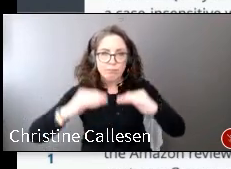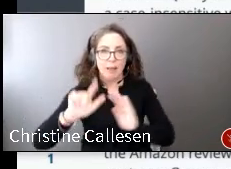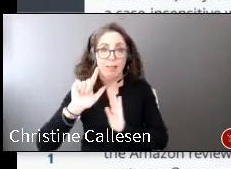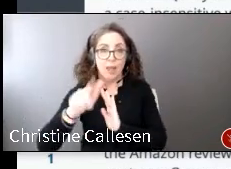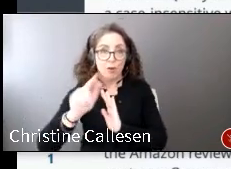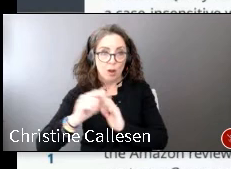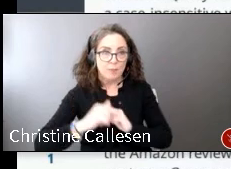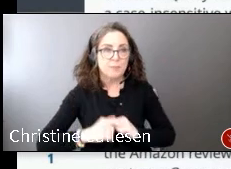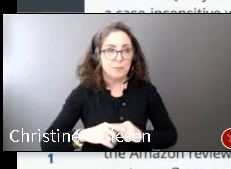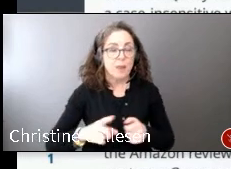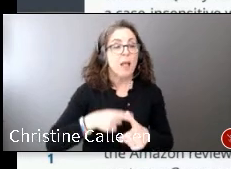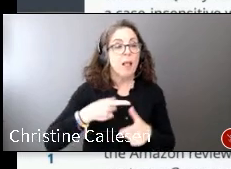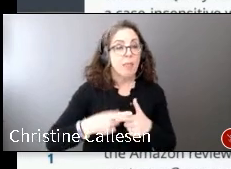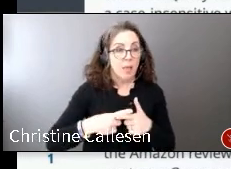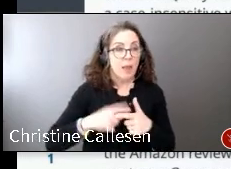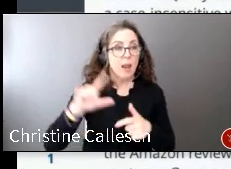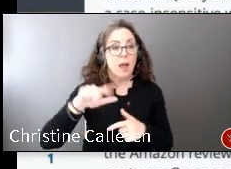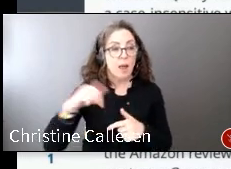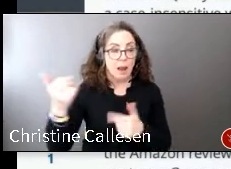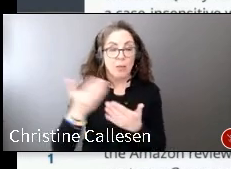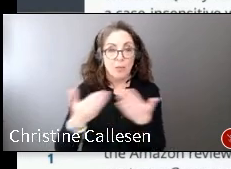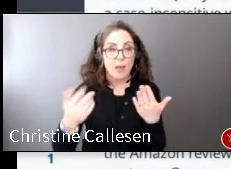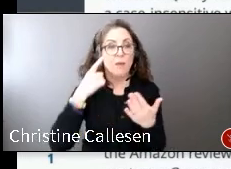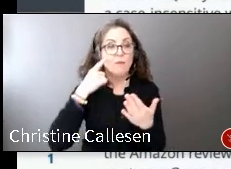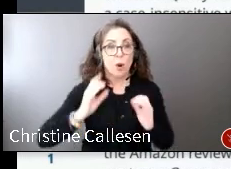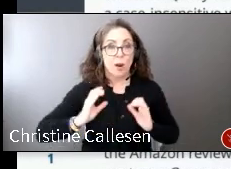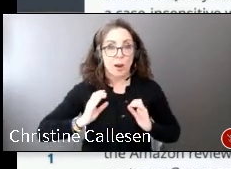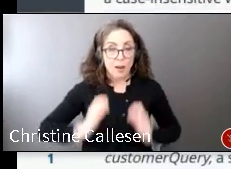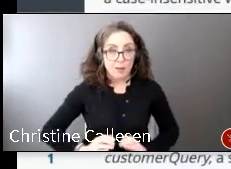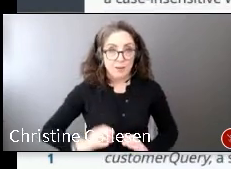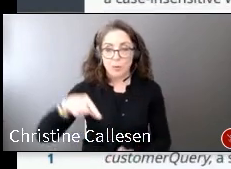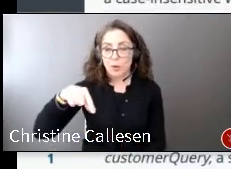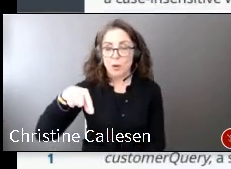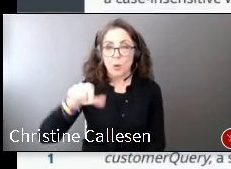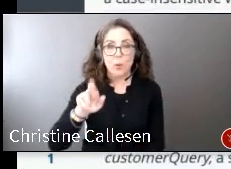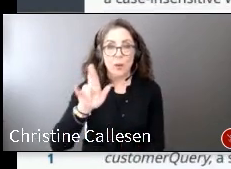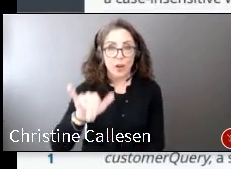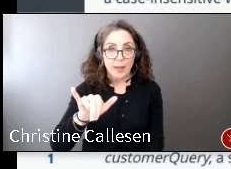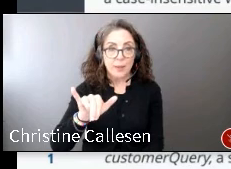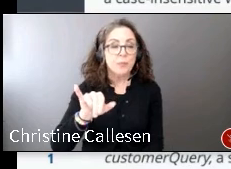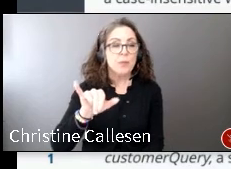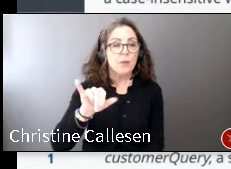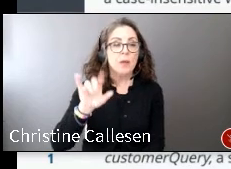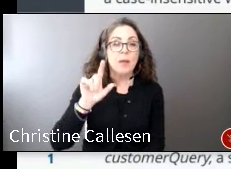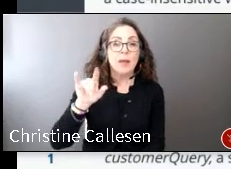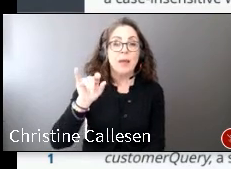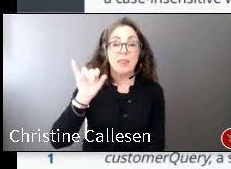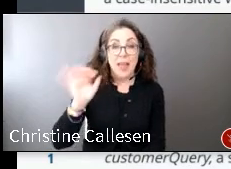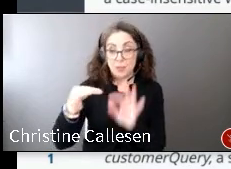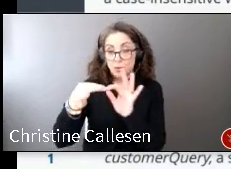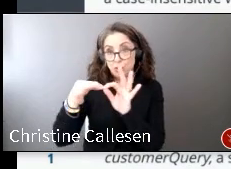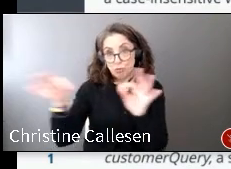another thing for the customer query, it's a string representing